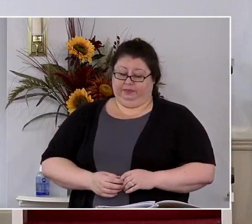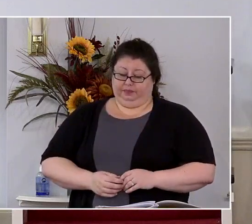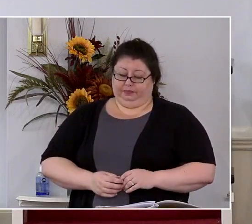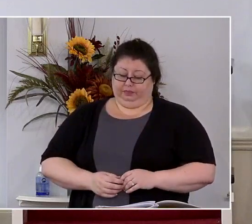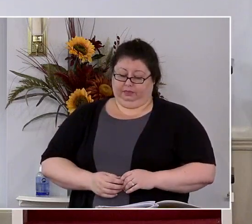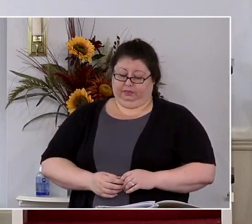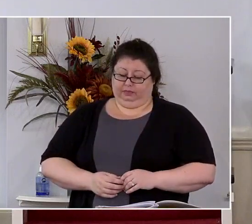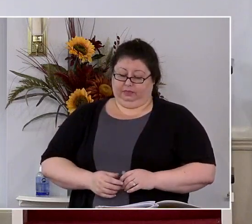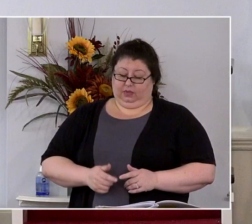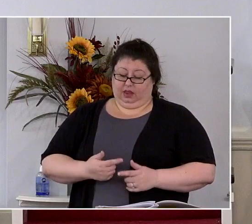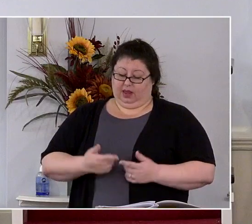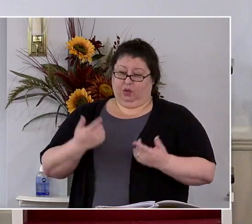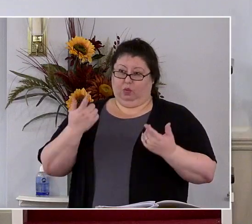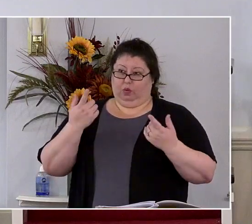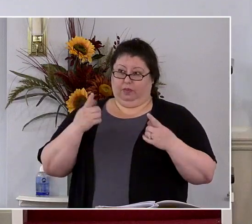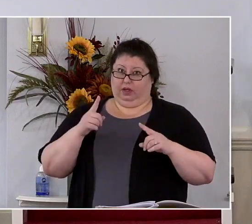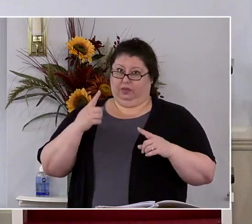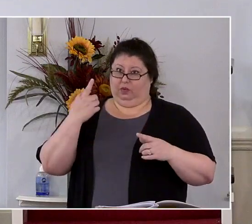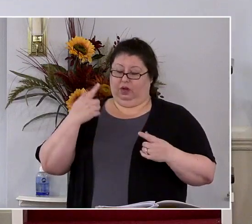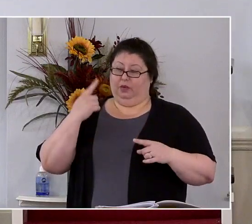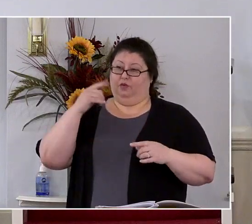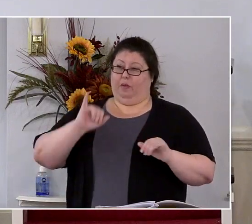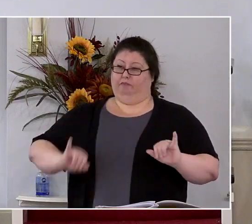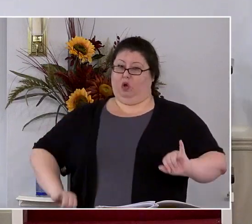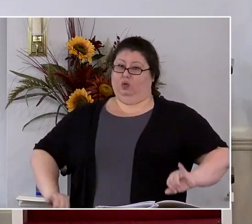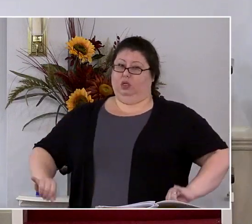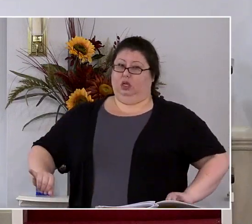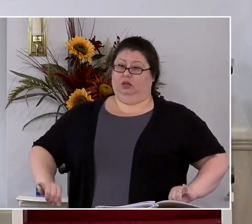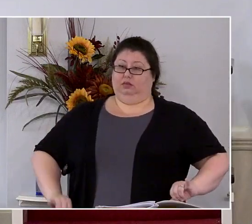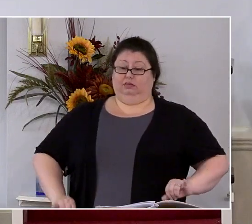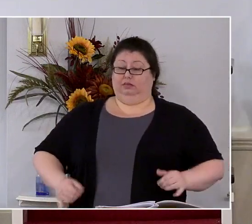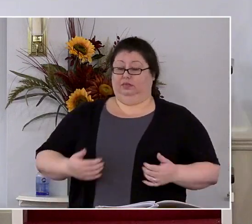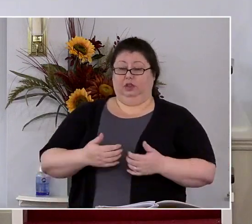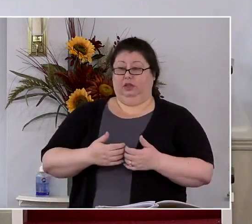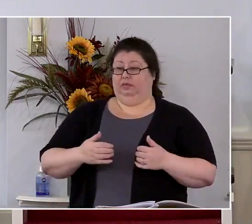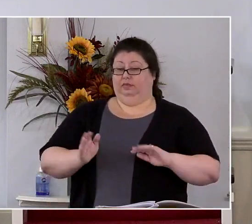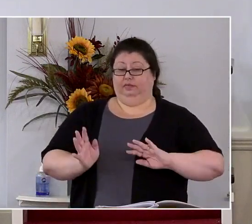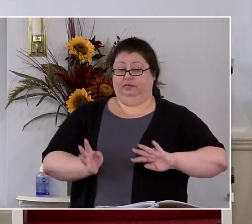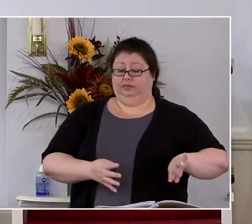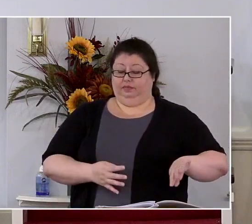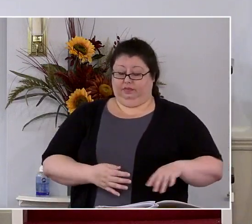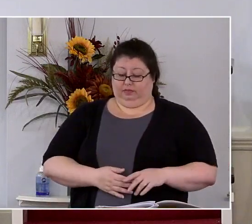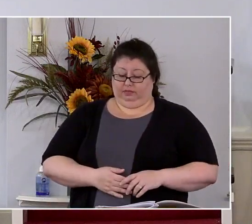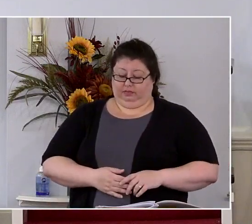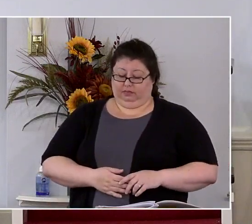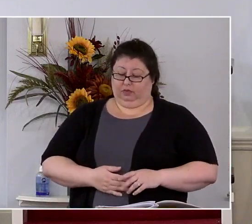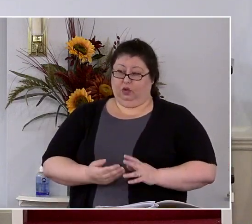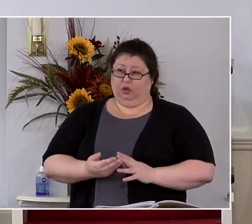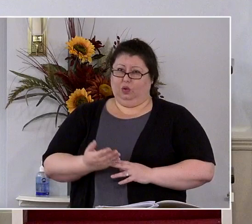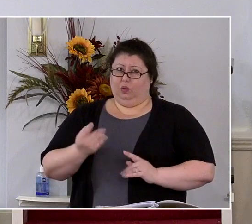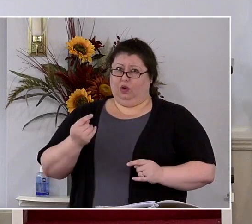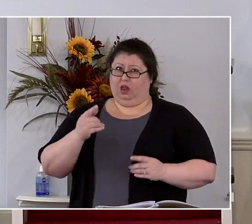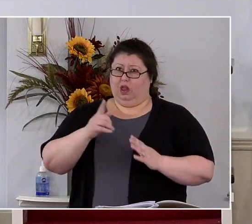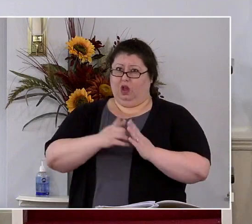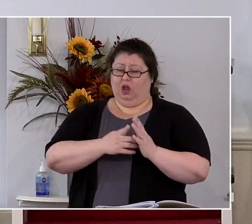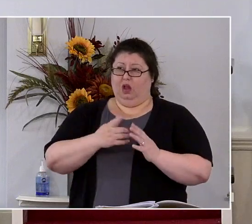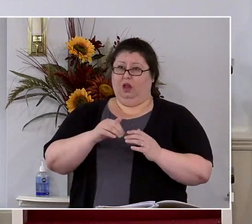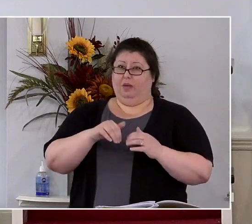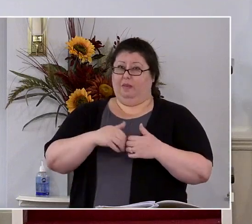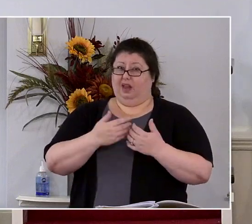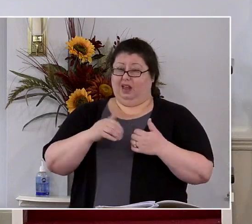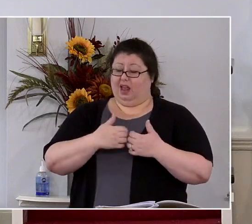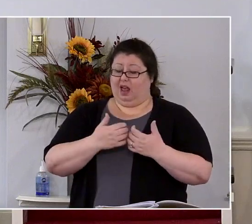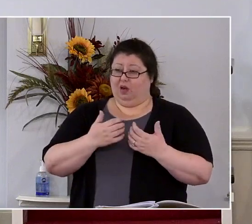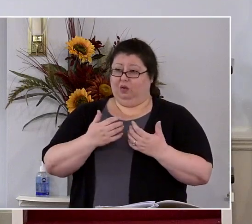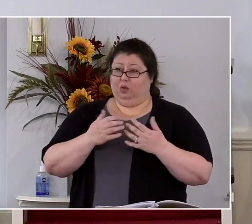Then what becomes of boasting? It is excluded. By what law? By that of